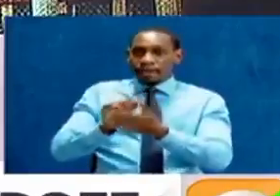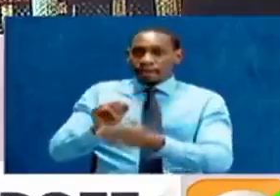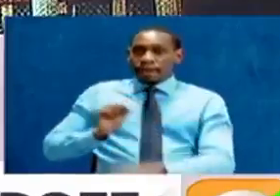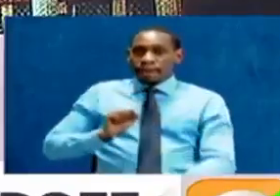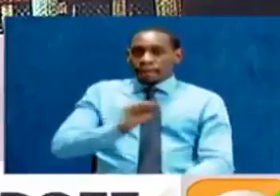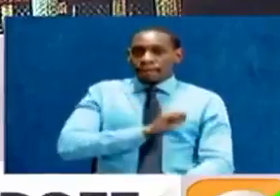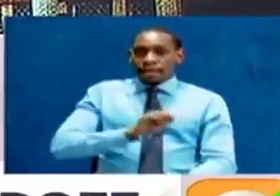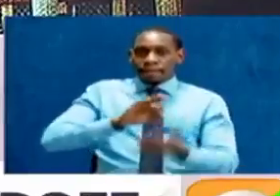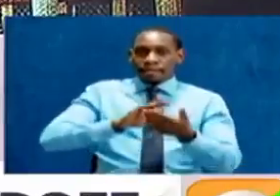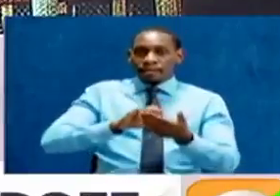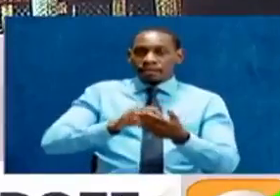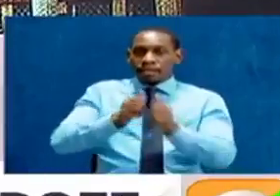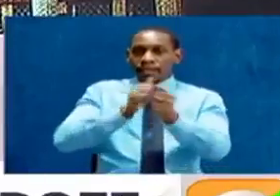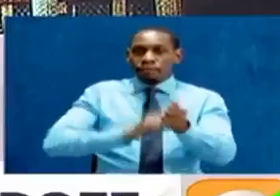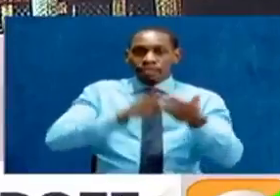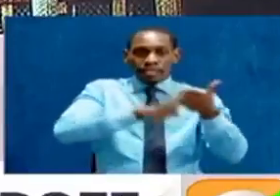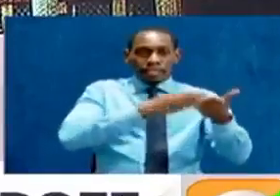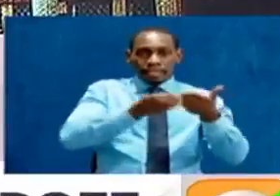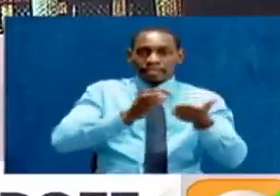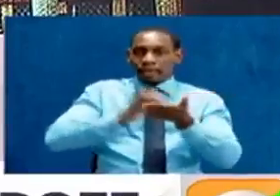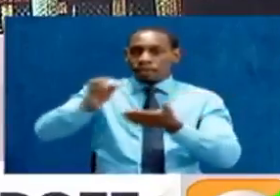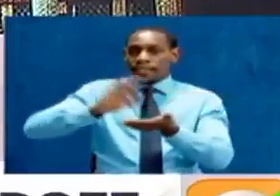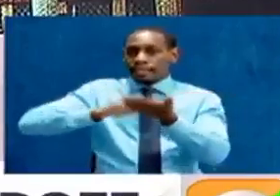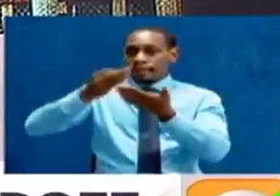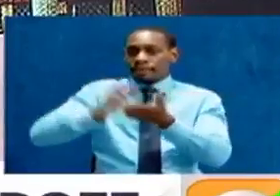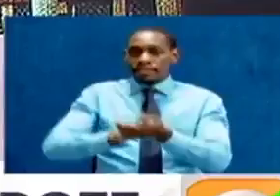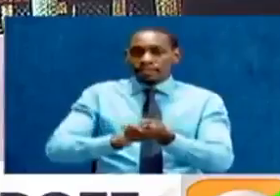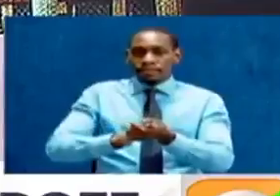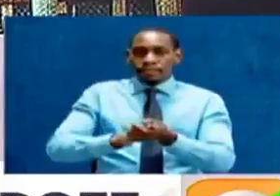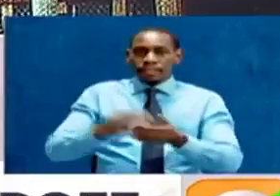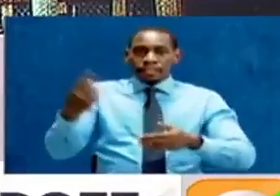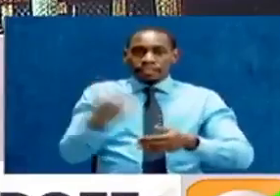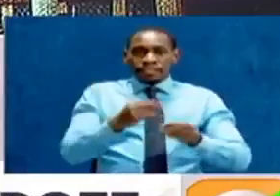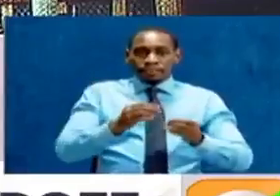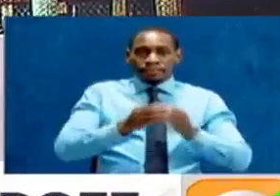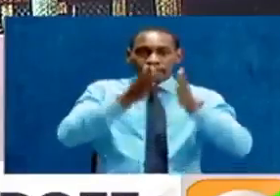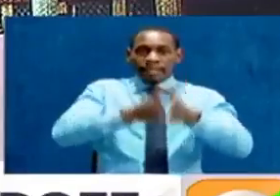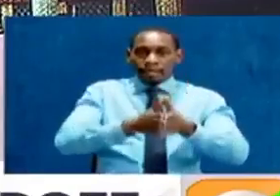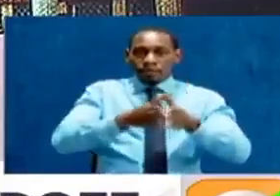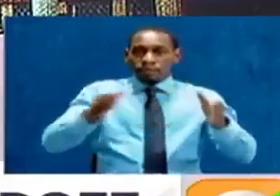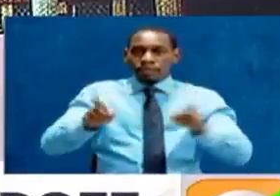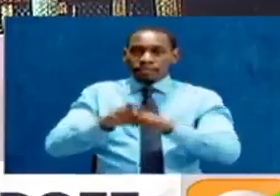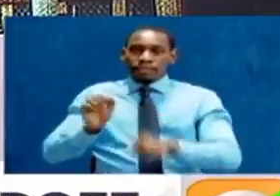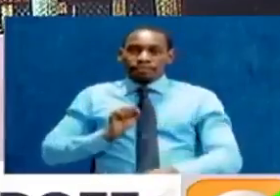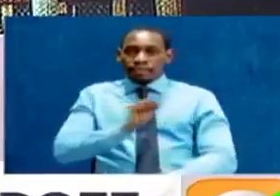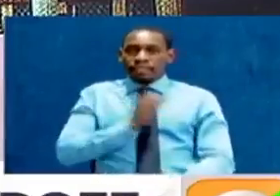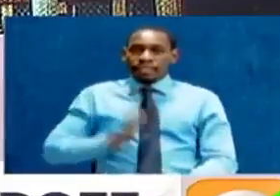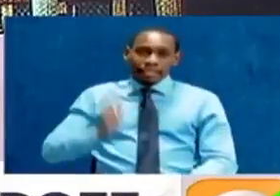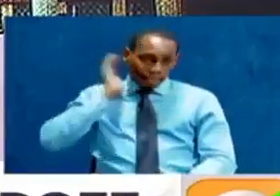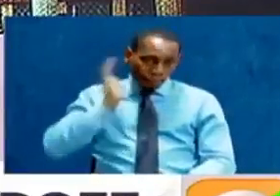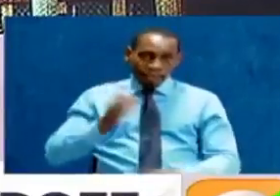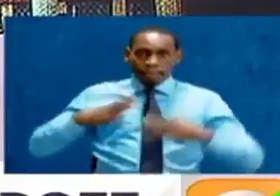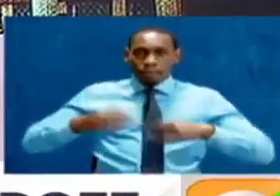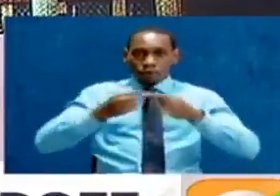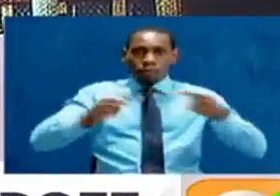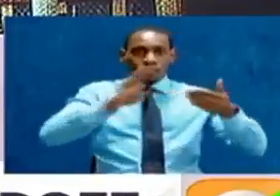shoots down a proposed formula of devolving the funds. Kang’ata, who is also the Murang’a senator, claims those opposed to